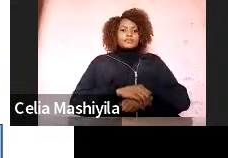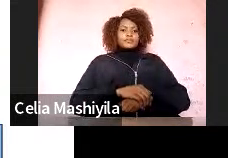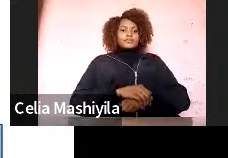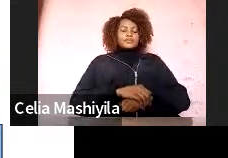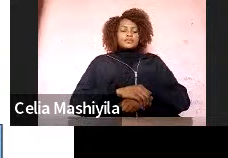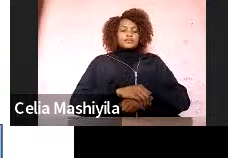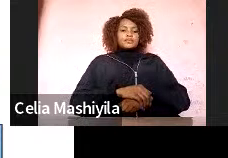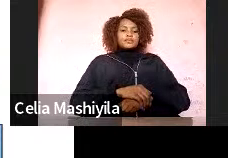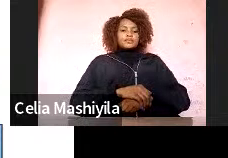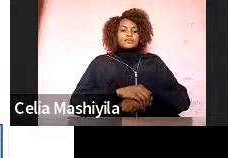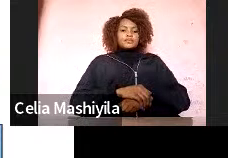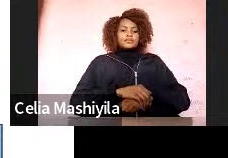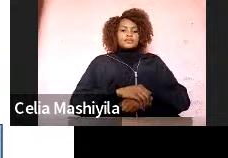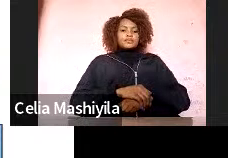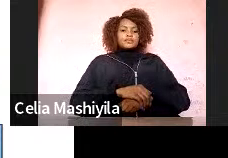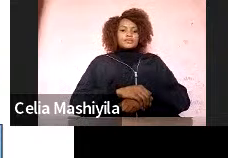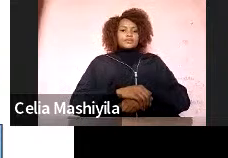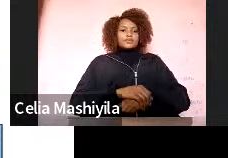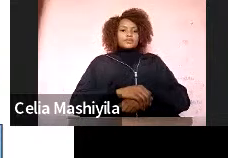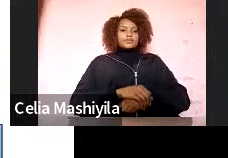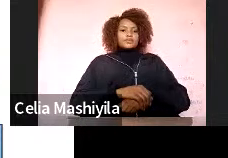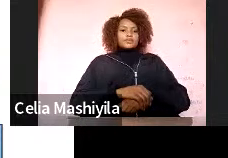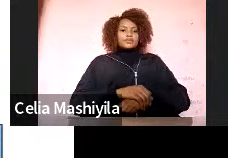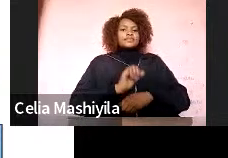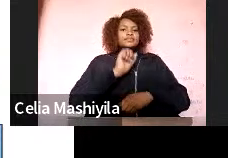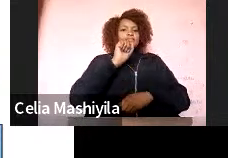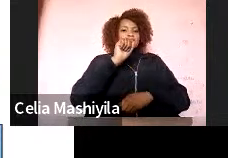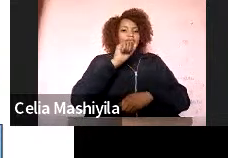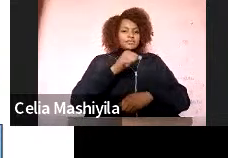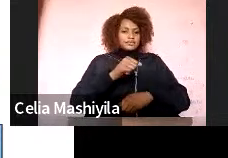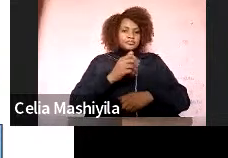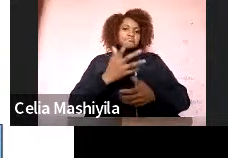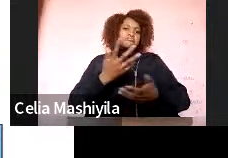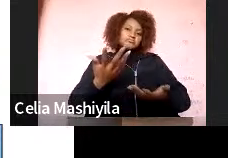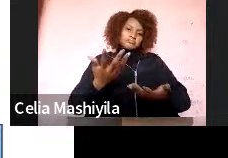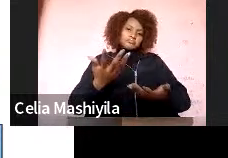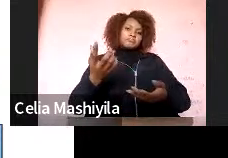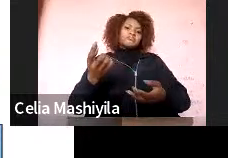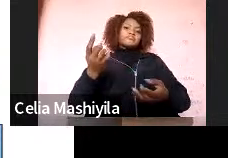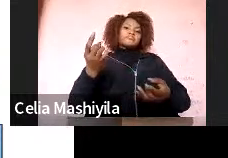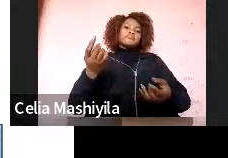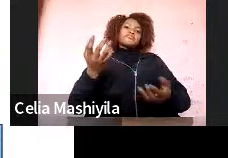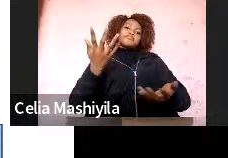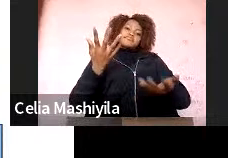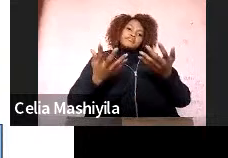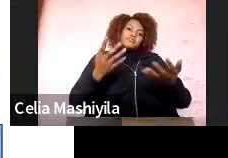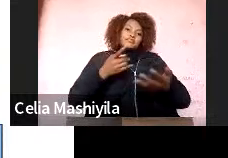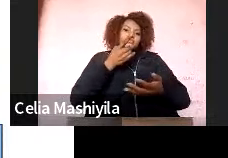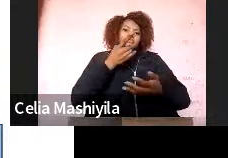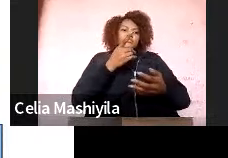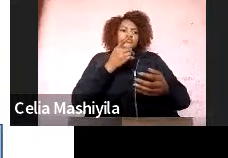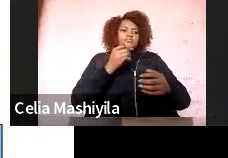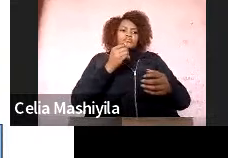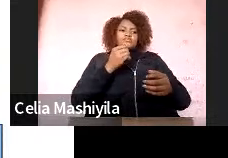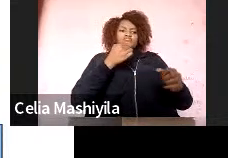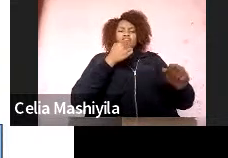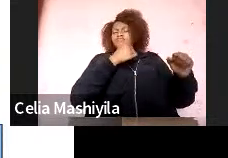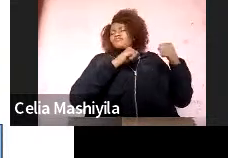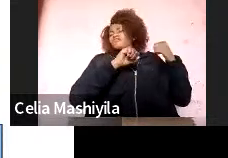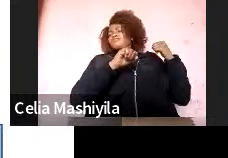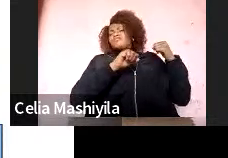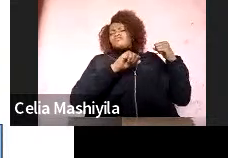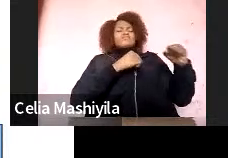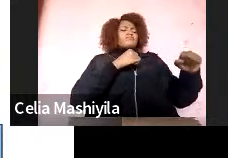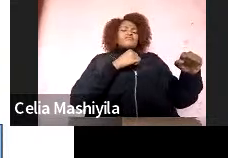Yes, of course, you might disagree. You might disagree with the outcome. And when